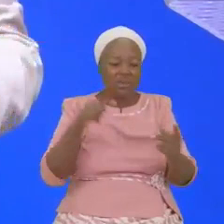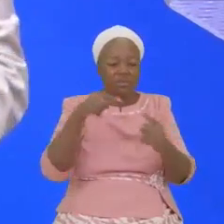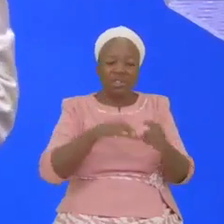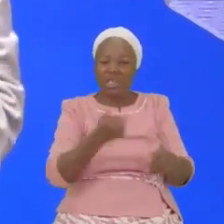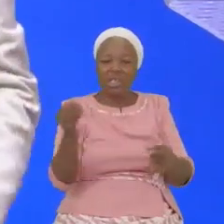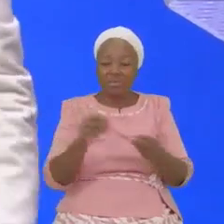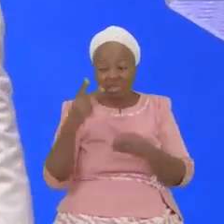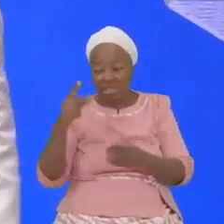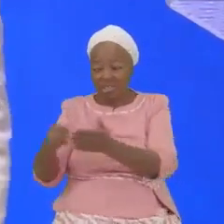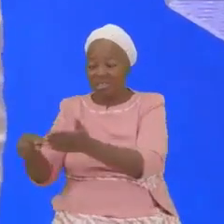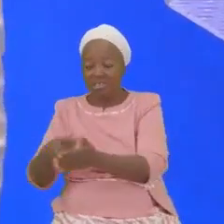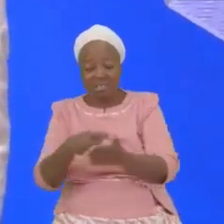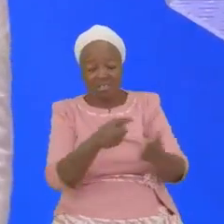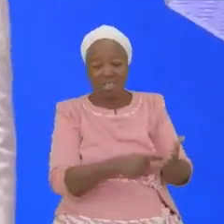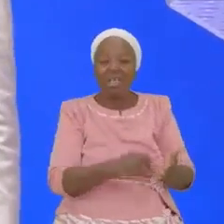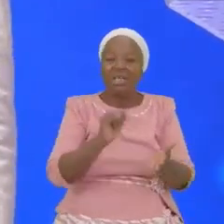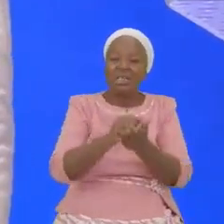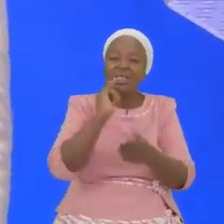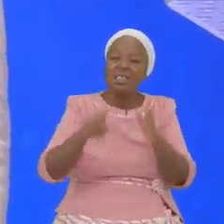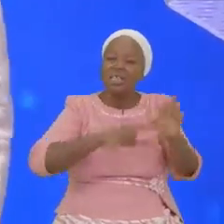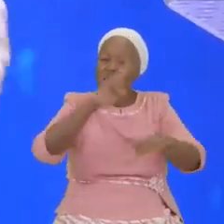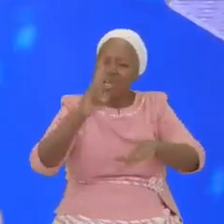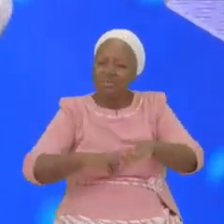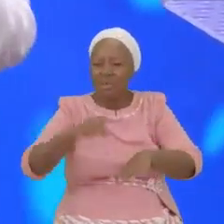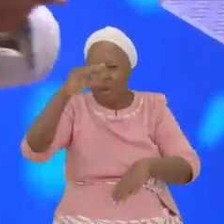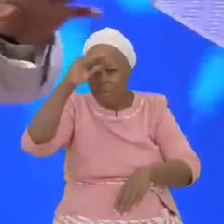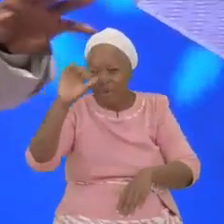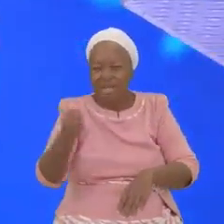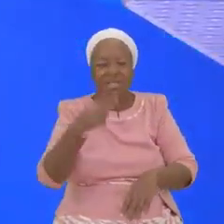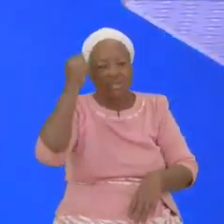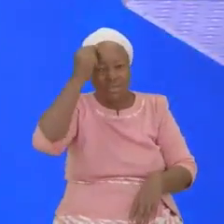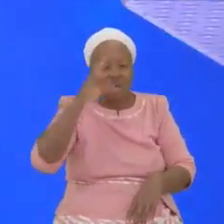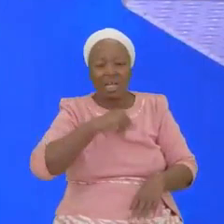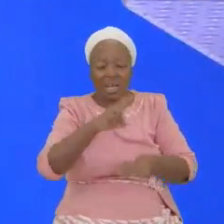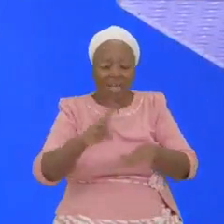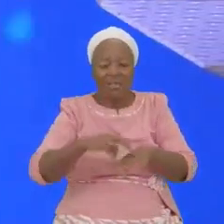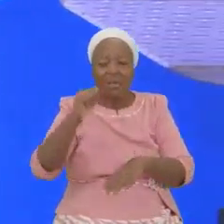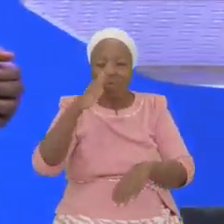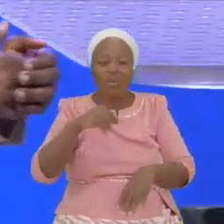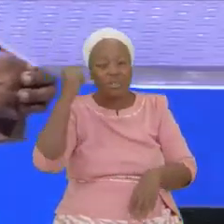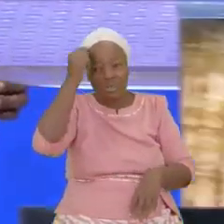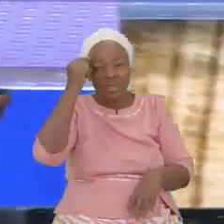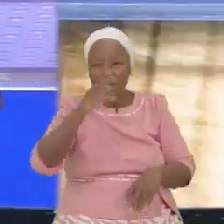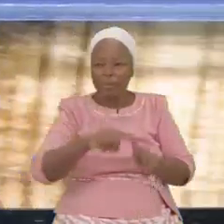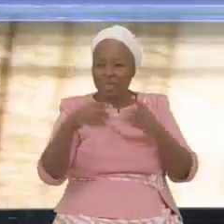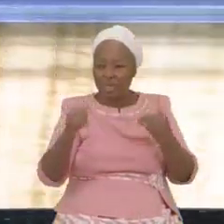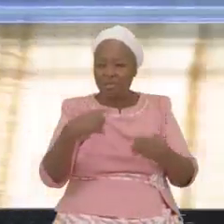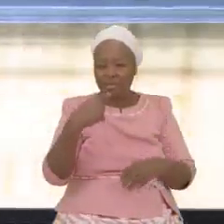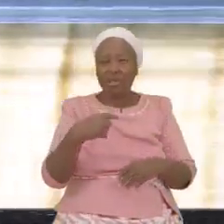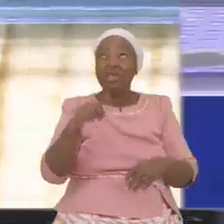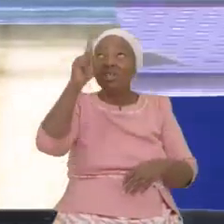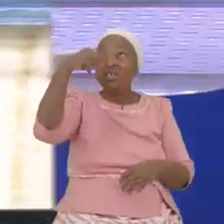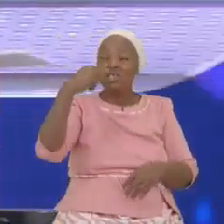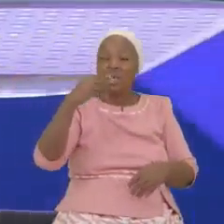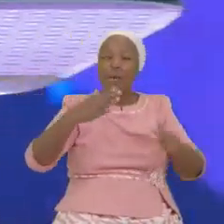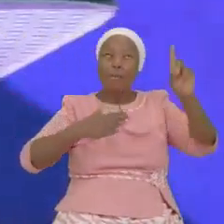this. That's the natural man's thought and the natural woman's thought. Now it says, my